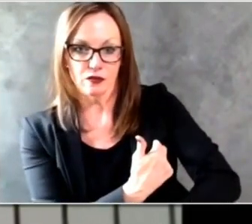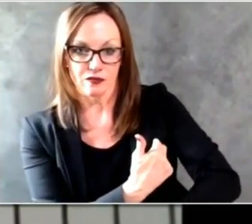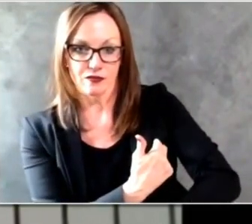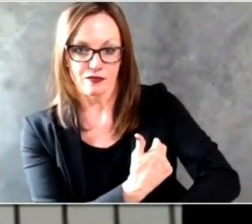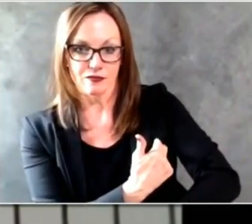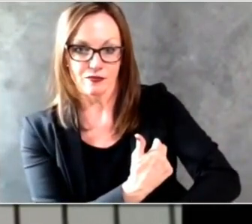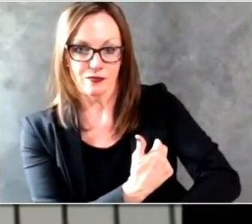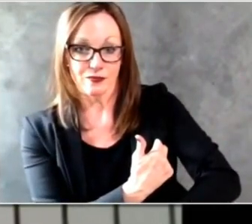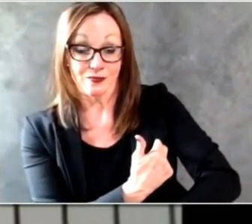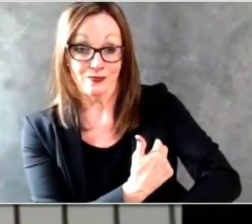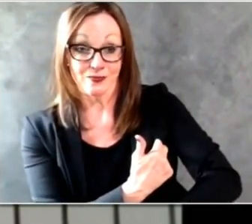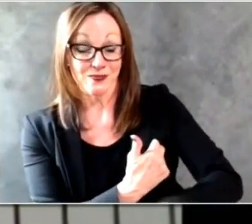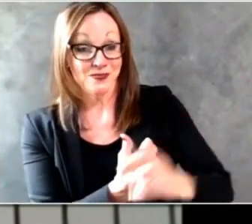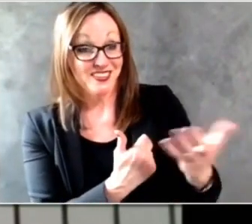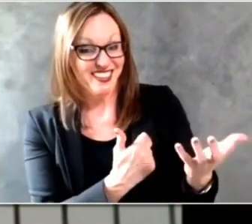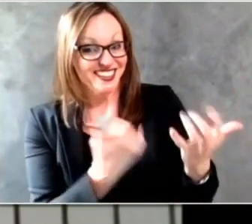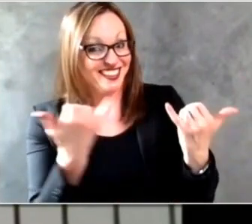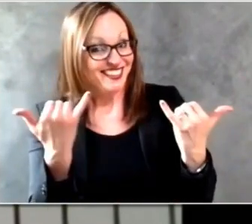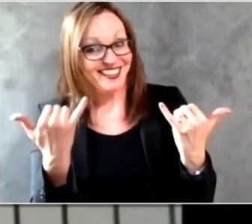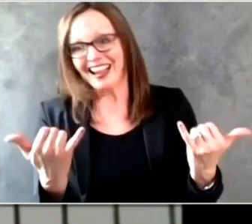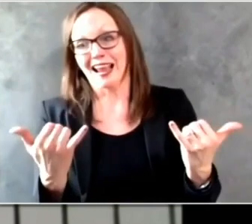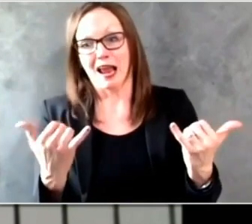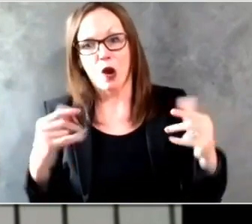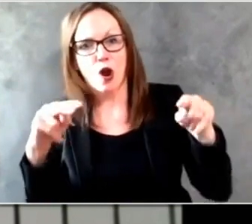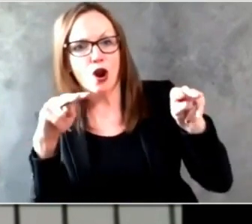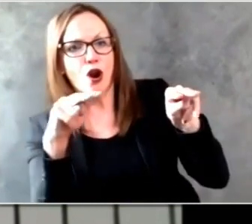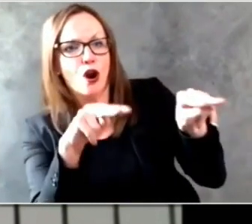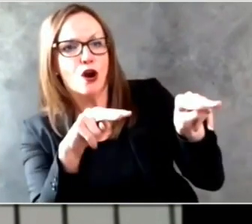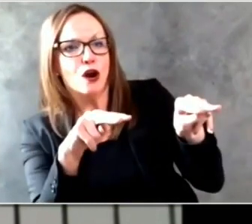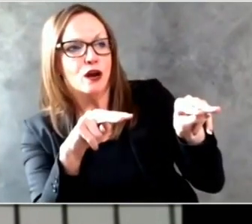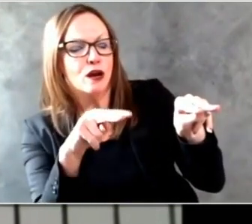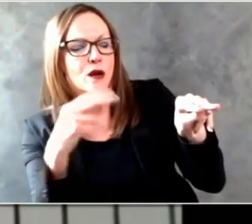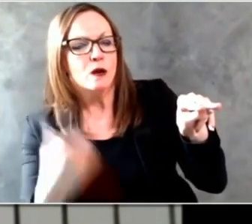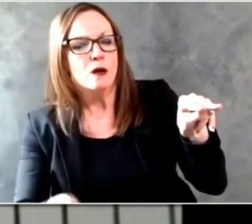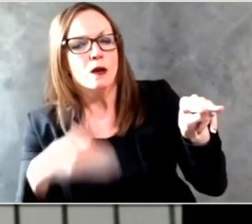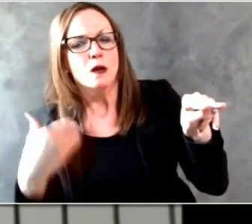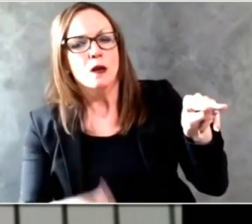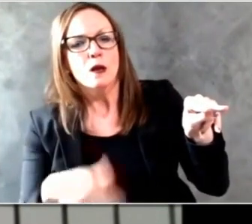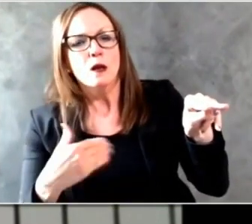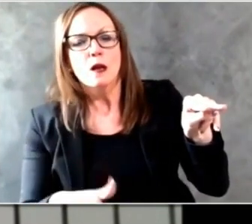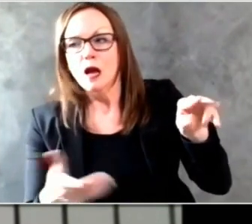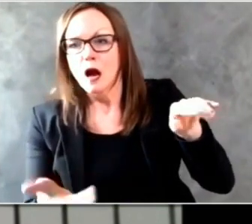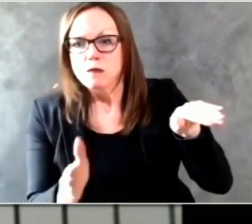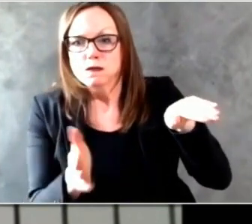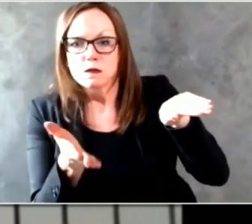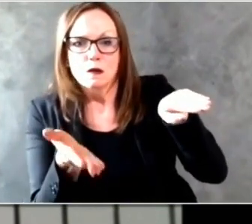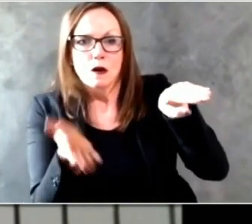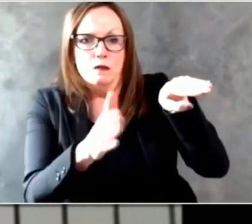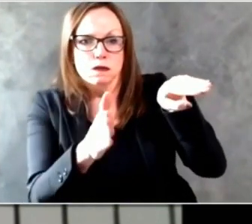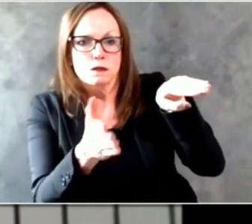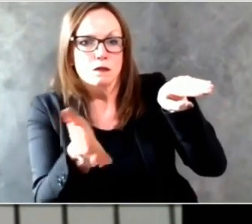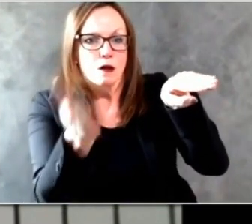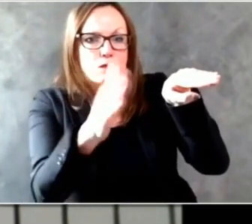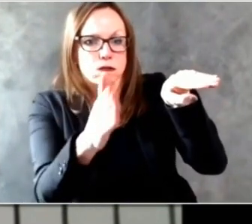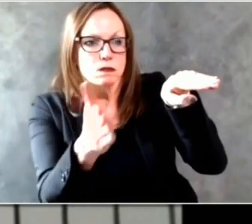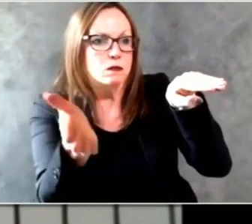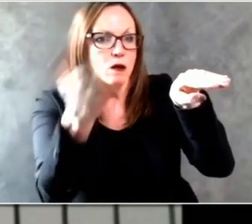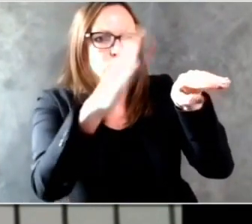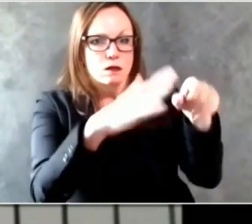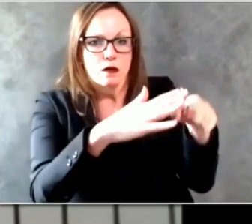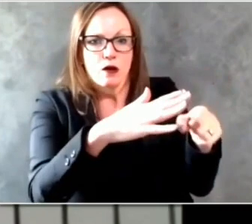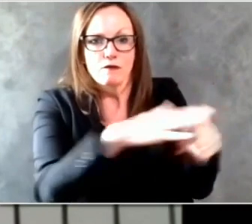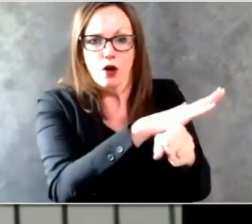up, that is cause for concern, as we've seen throughout other places in the country, where the capacity for the ability to